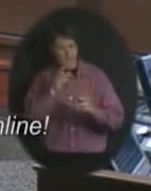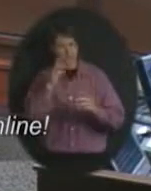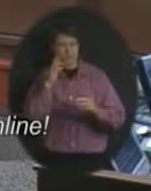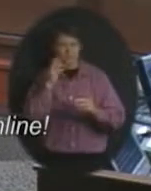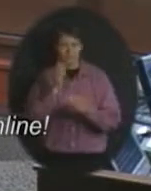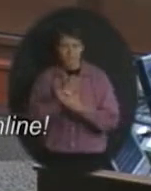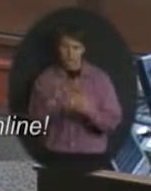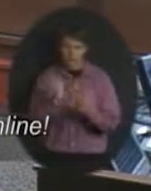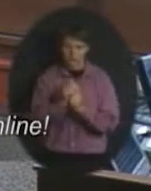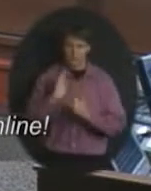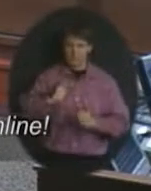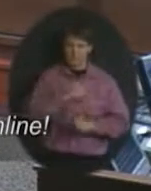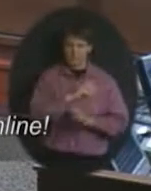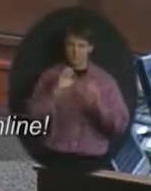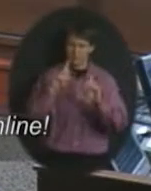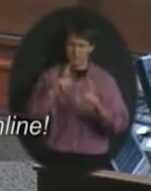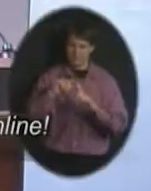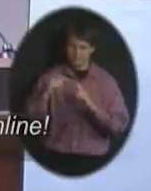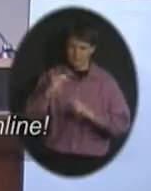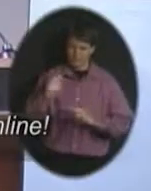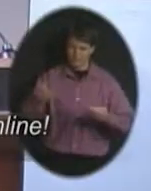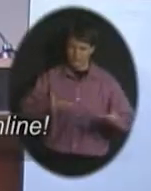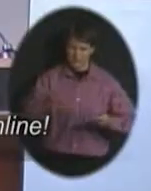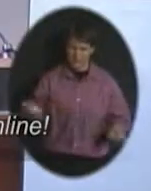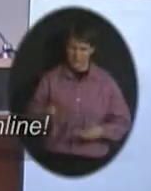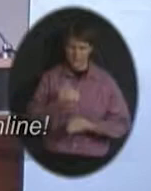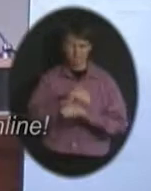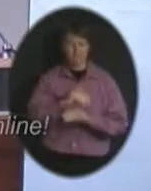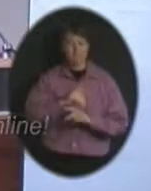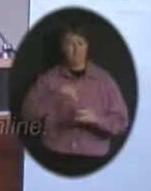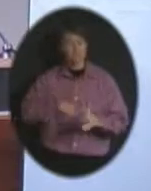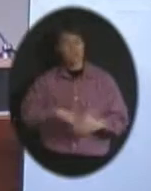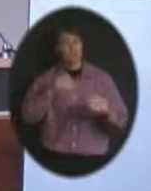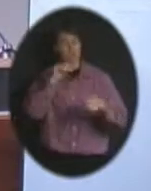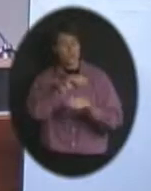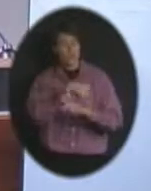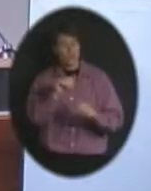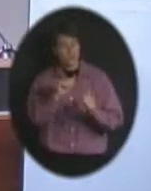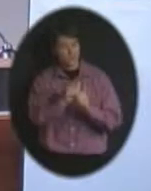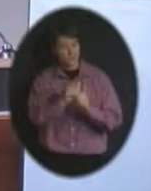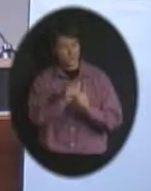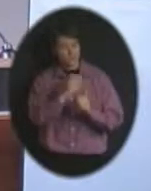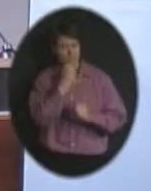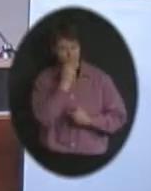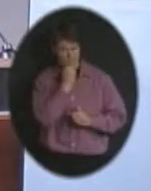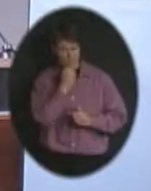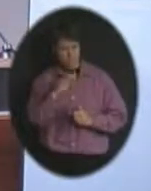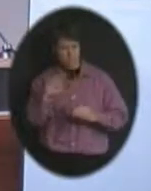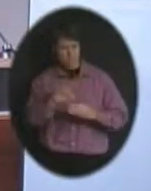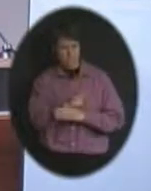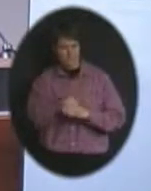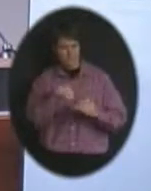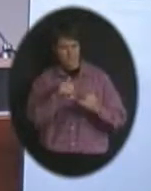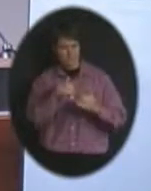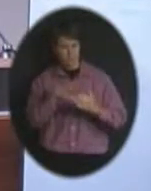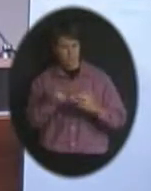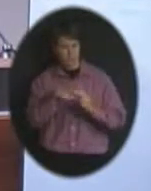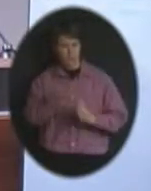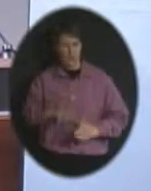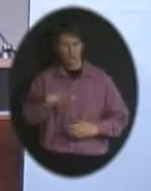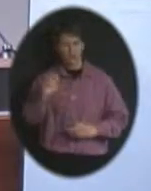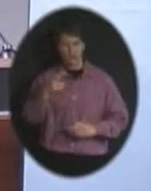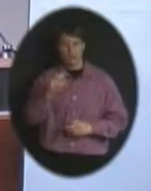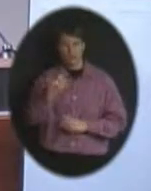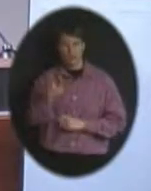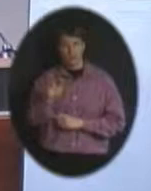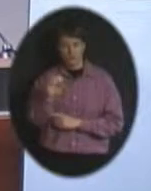of Education and our distinguished guests here this evening. I want to begin our recognitions tonight with a valued business partner. I'd like to ask Heather Schoonover